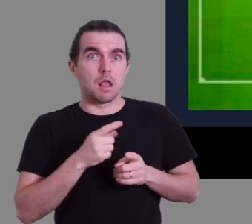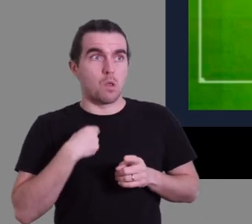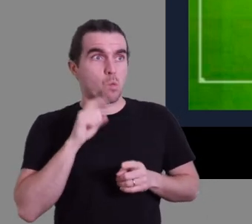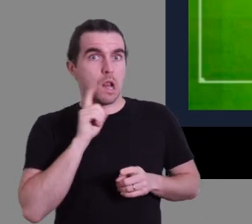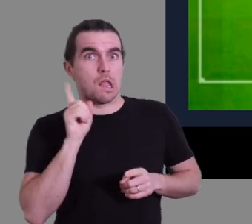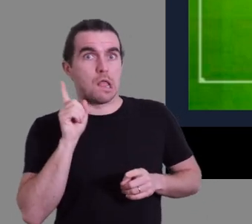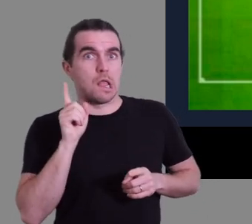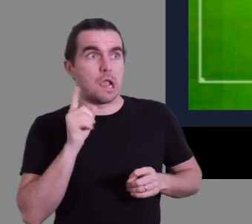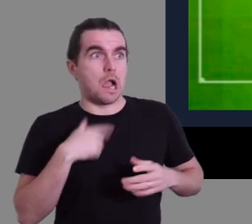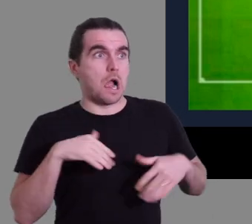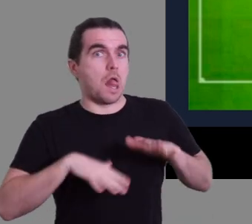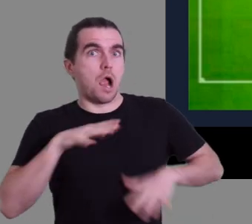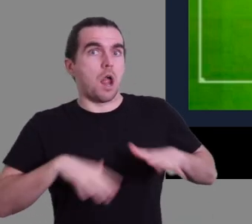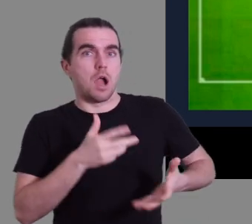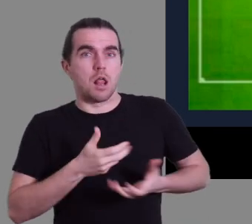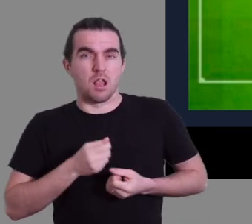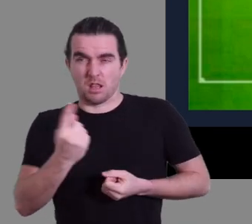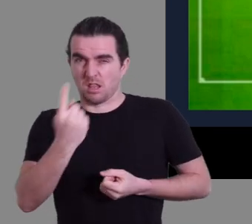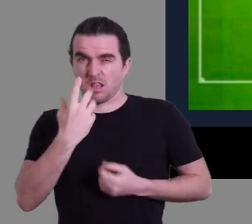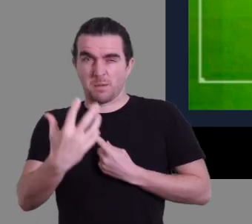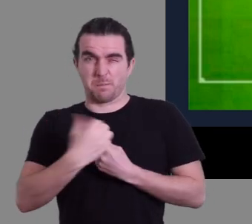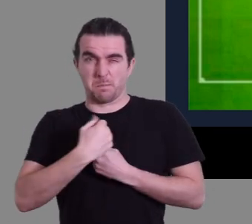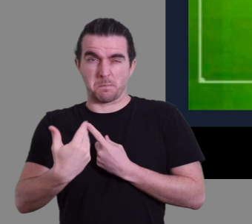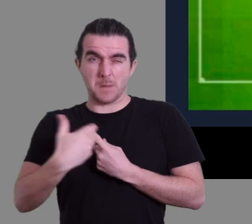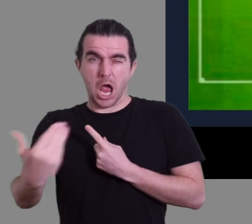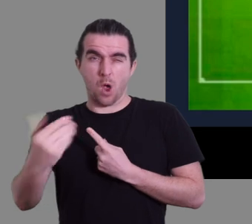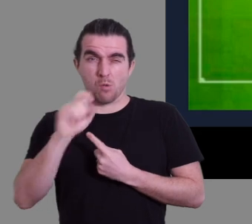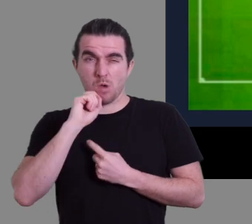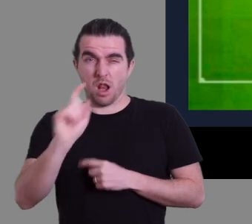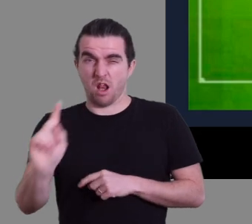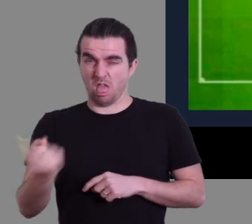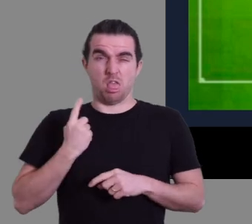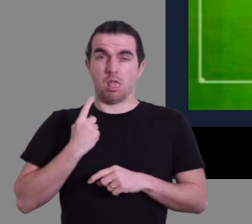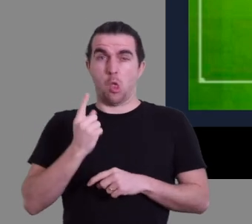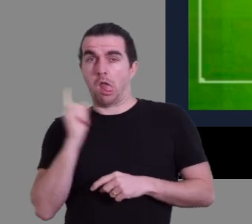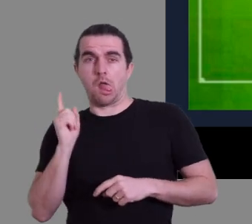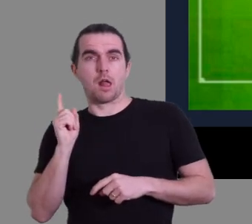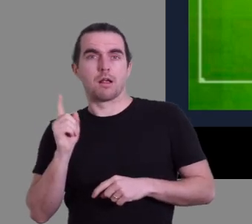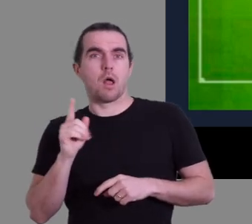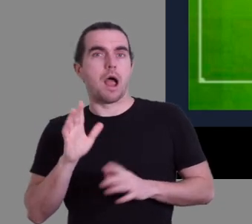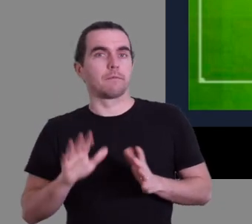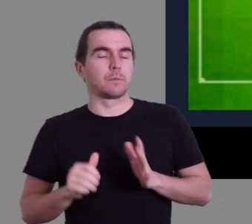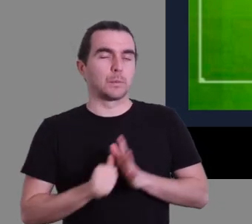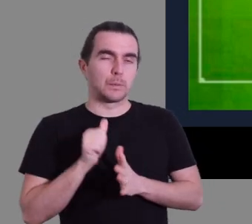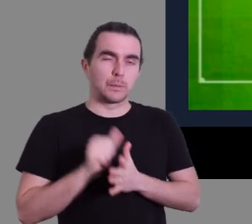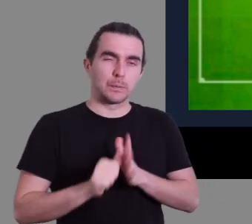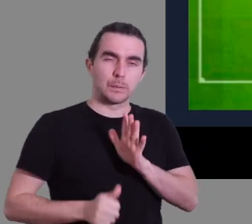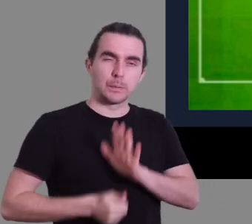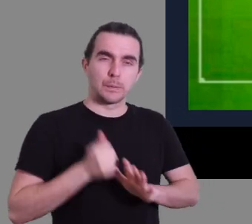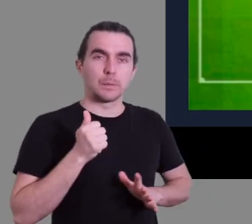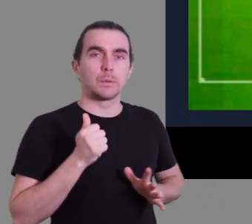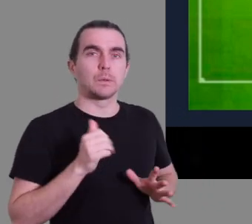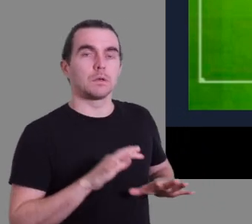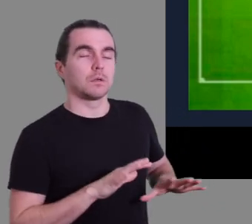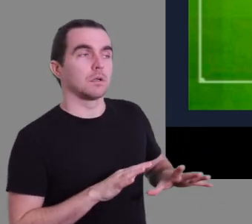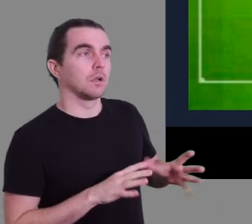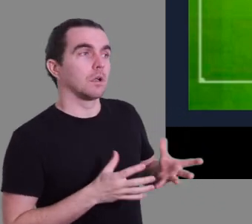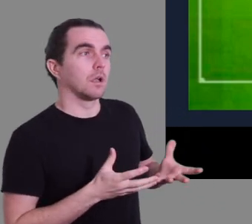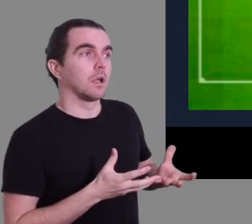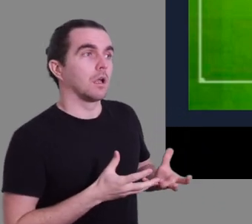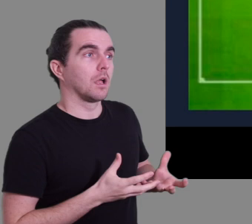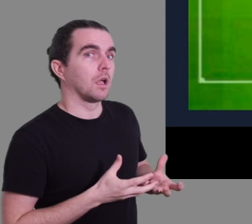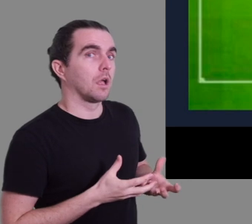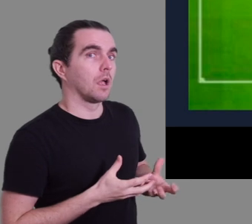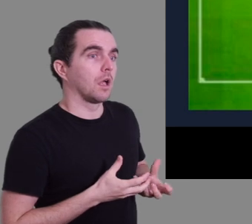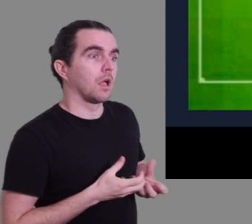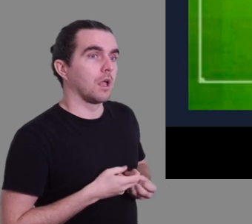striker can read him. And we just go through it all there. And then you've got the technique of his pass was fantastic